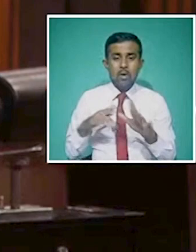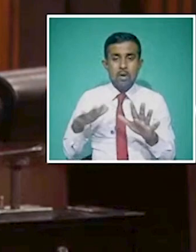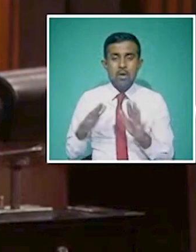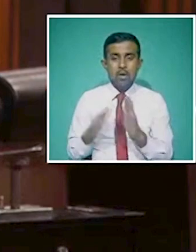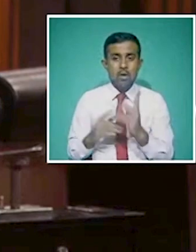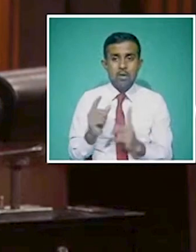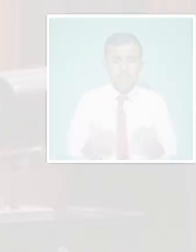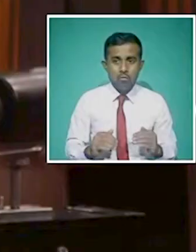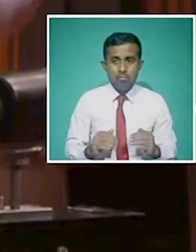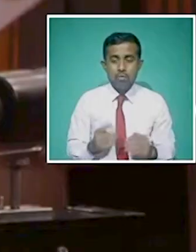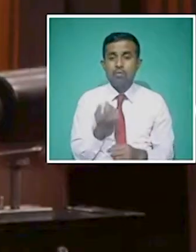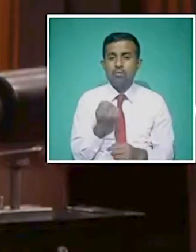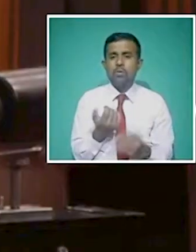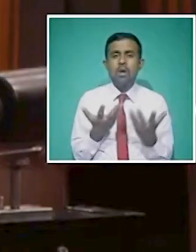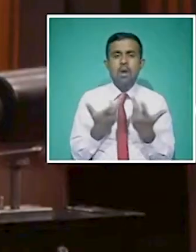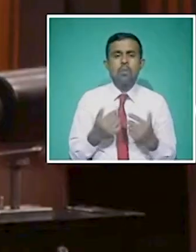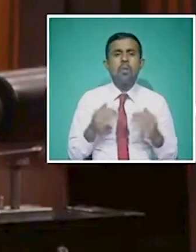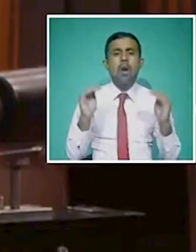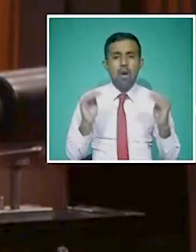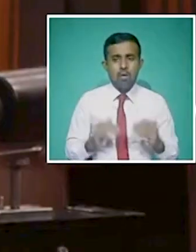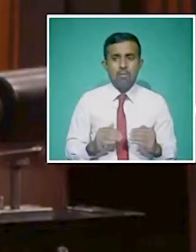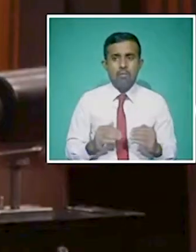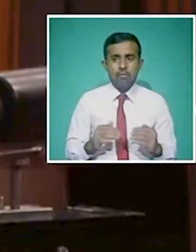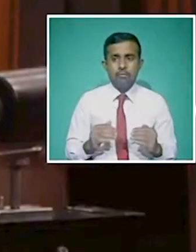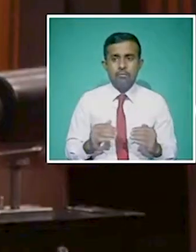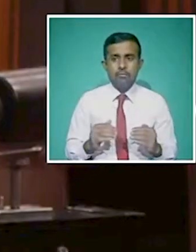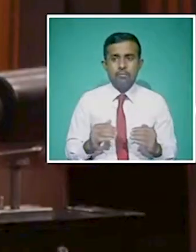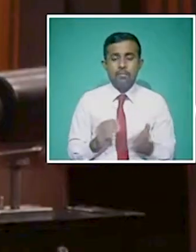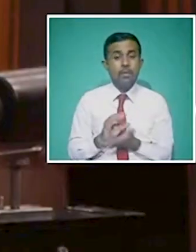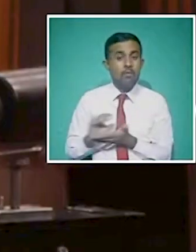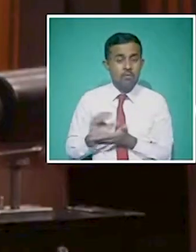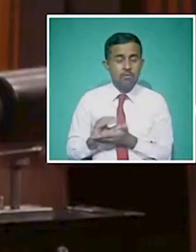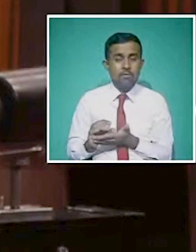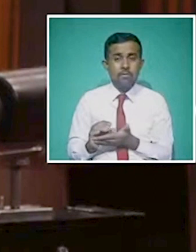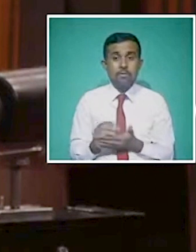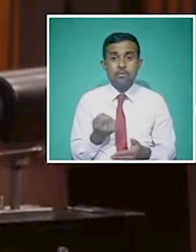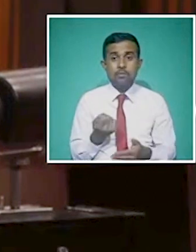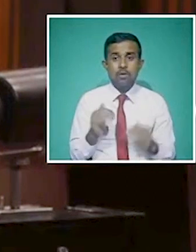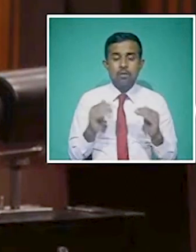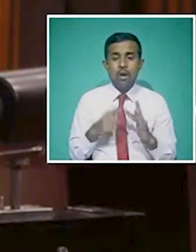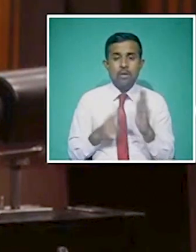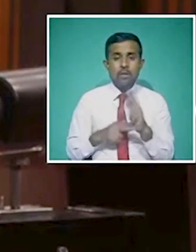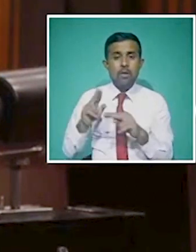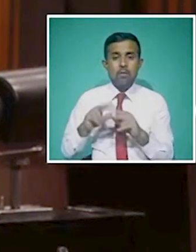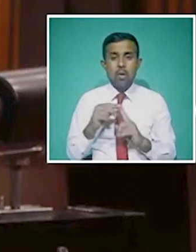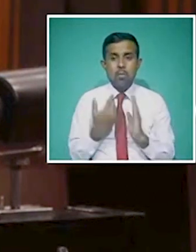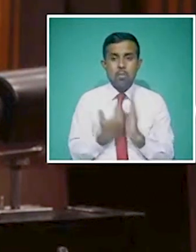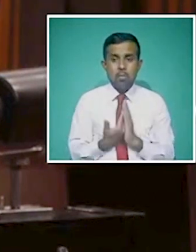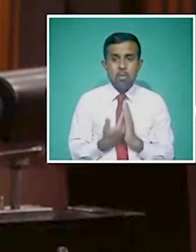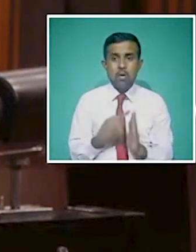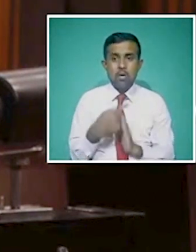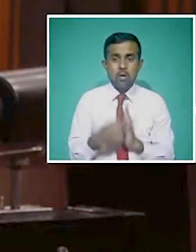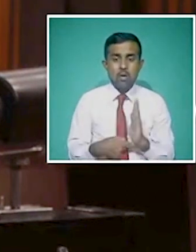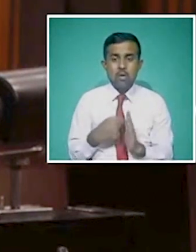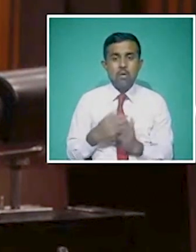sattuntat me para kanna na. Honorable State Minister for Finance is here. I think the IMF program also helps the country if there